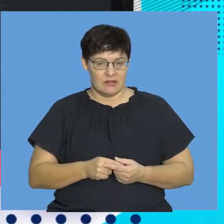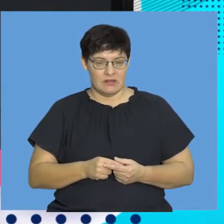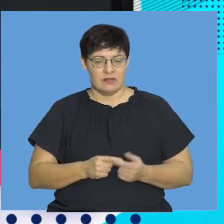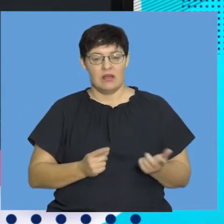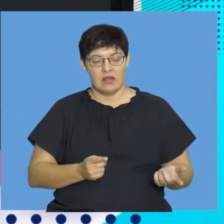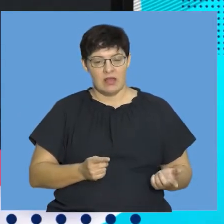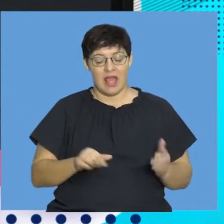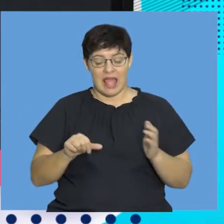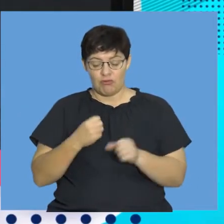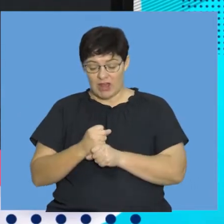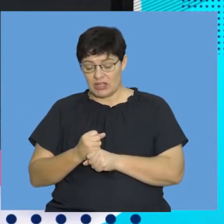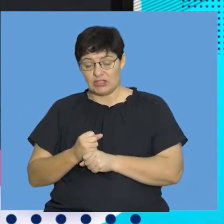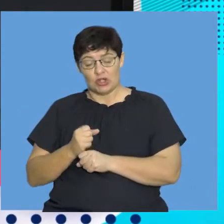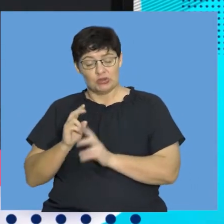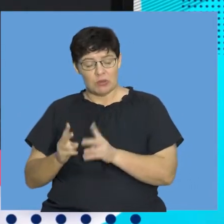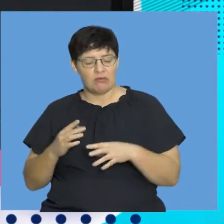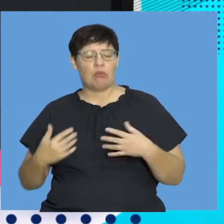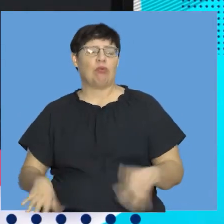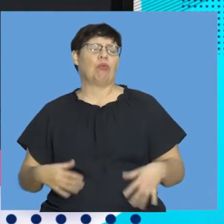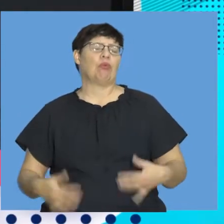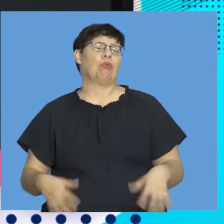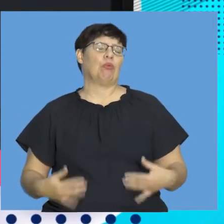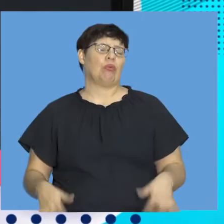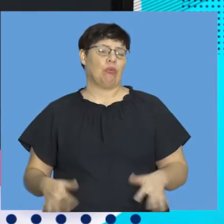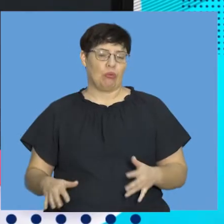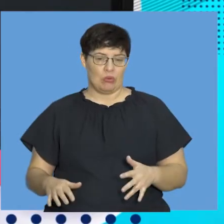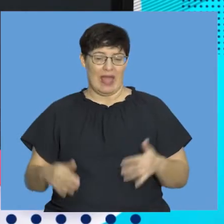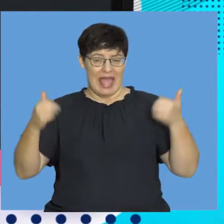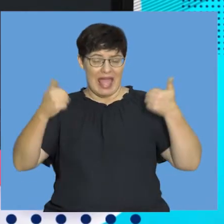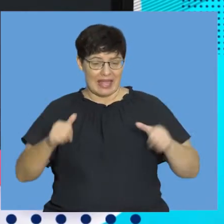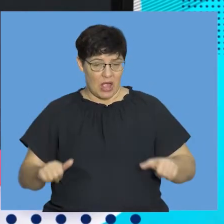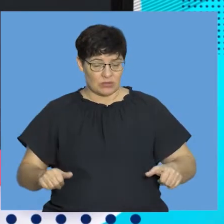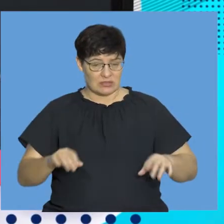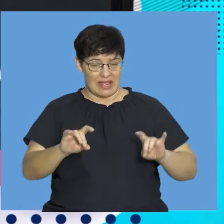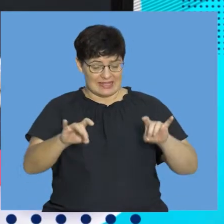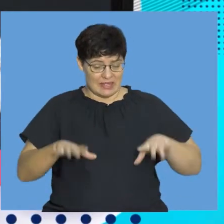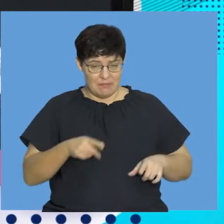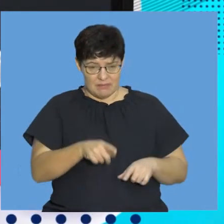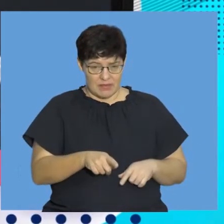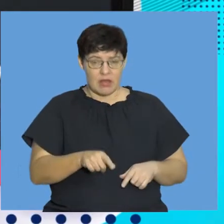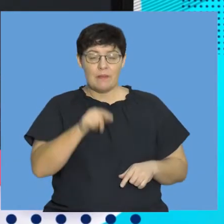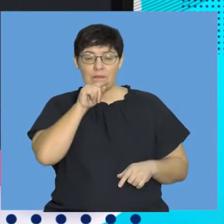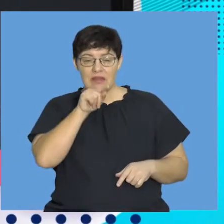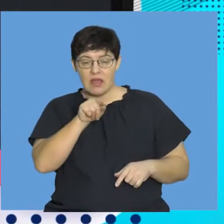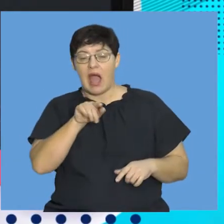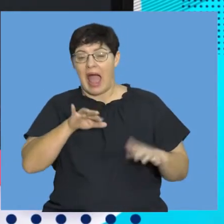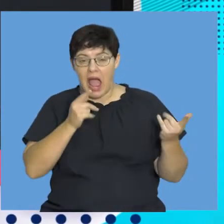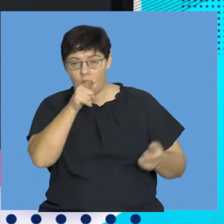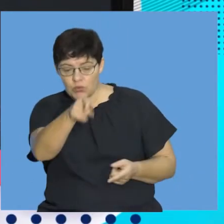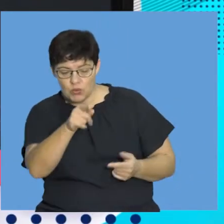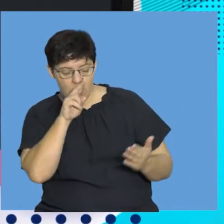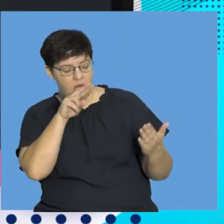the emphasis in grade 12, in the grade 12 accounting paper, moves to the